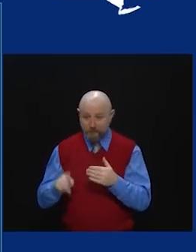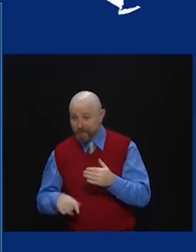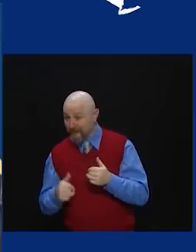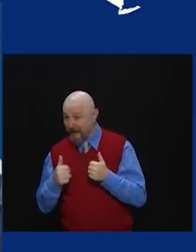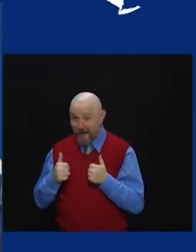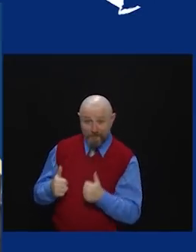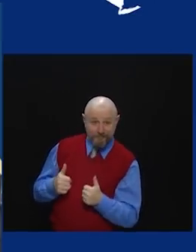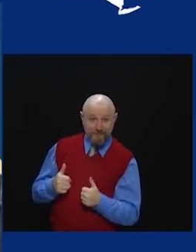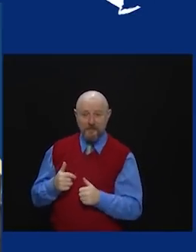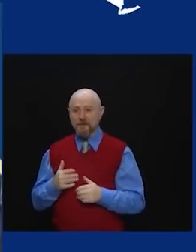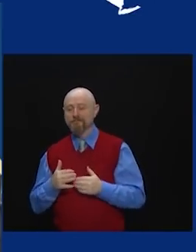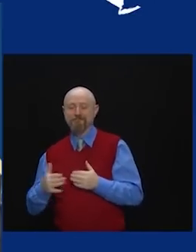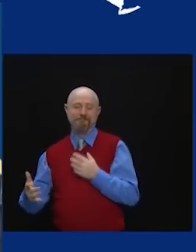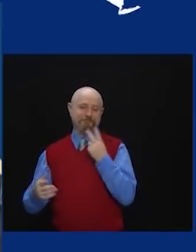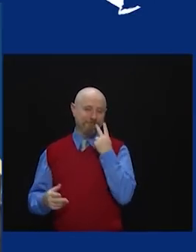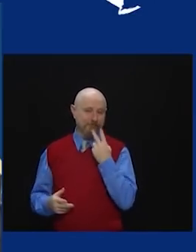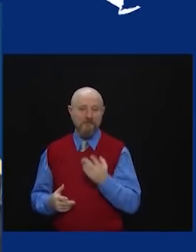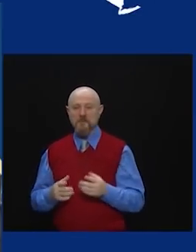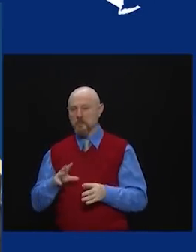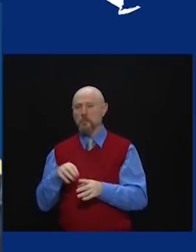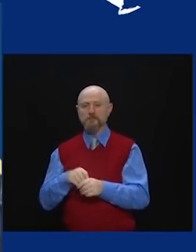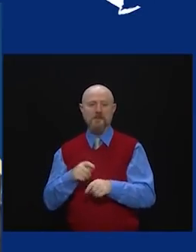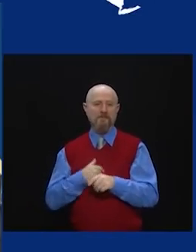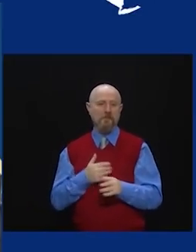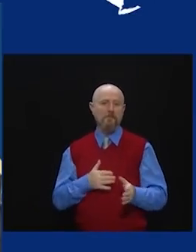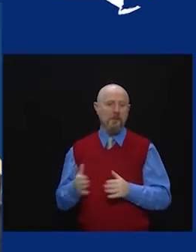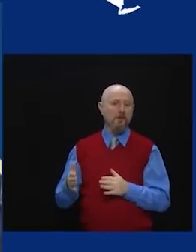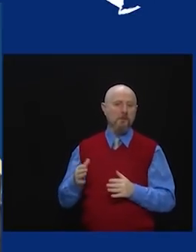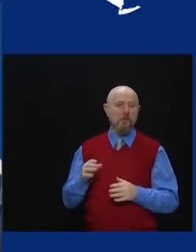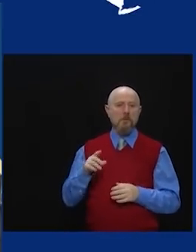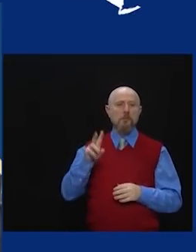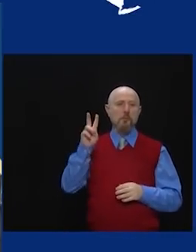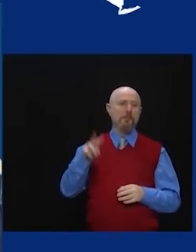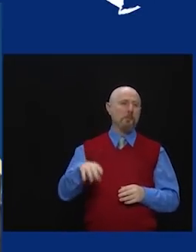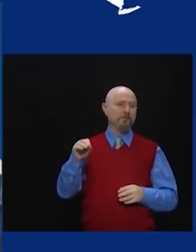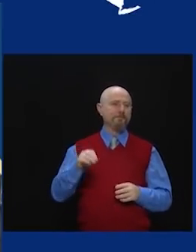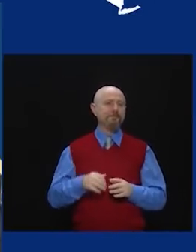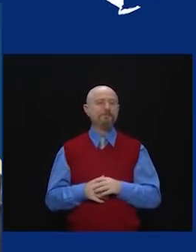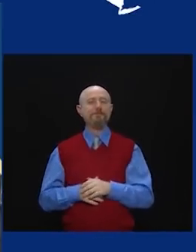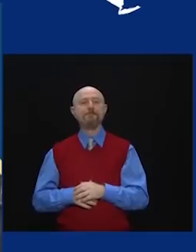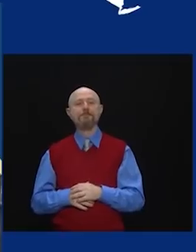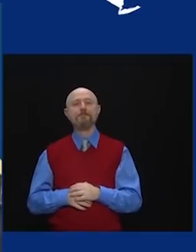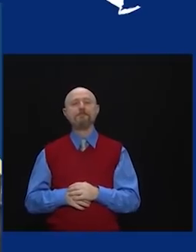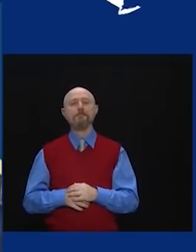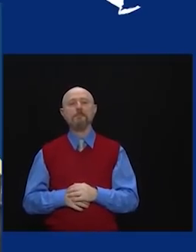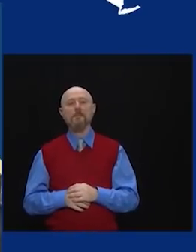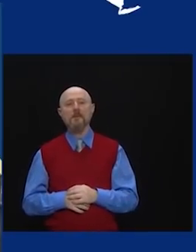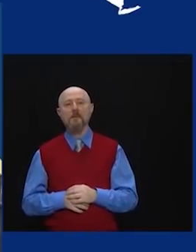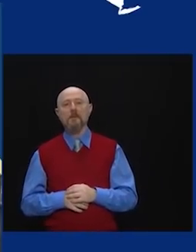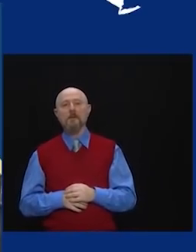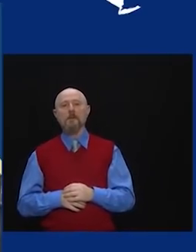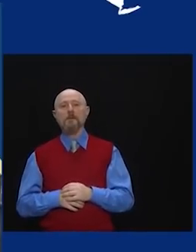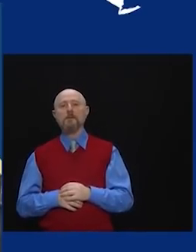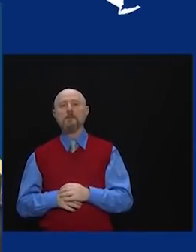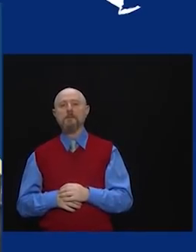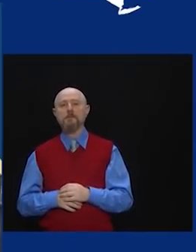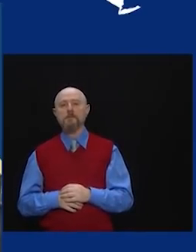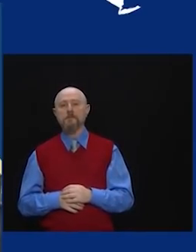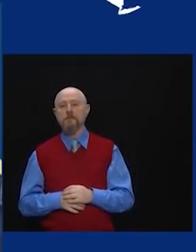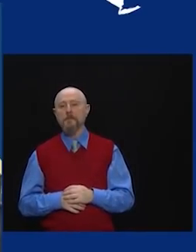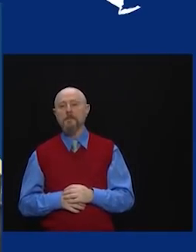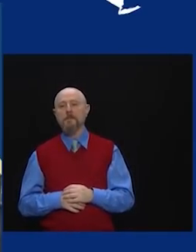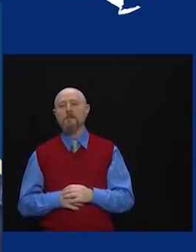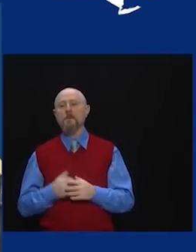2.0 plan. And we are extending it, we want to also talk about why that was so important.